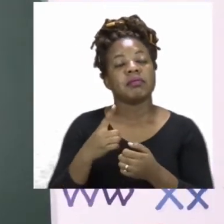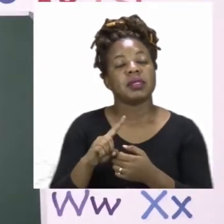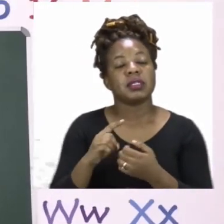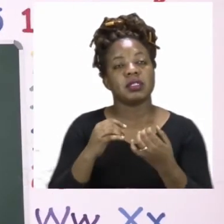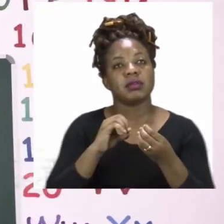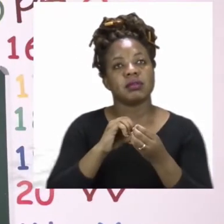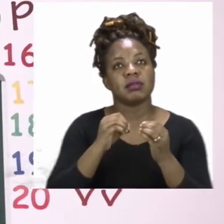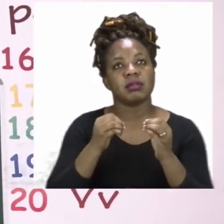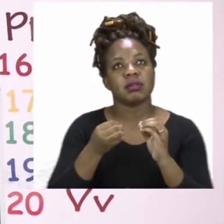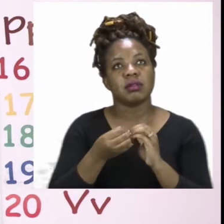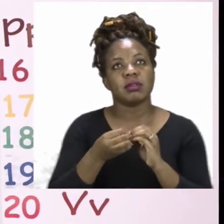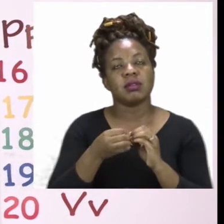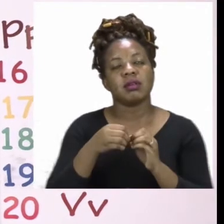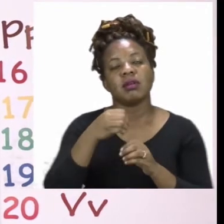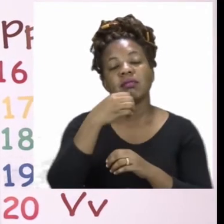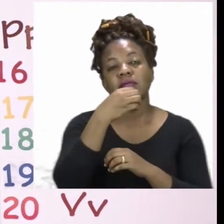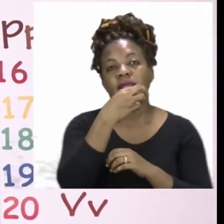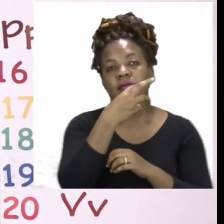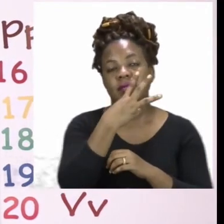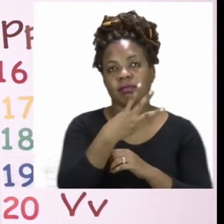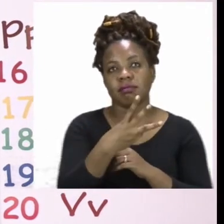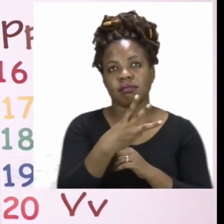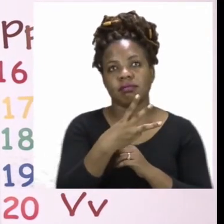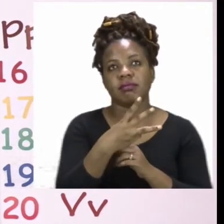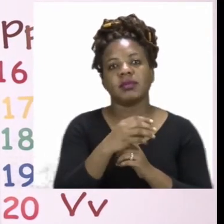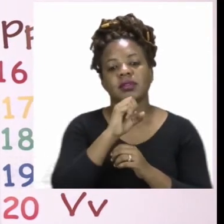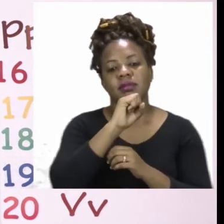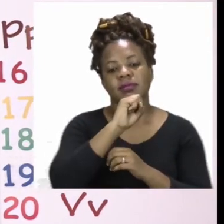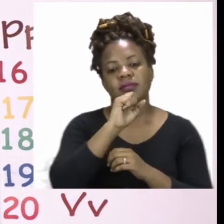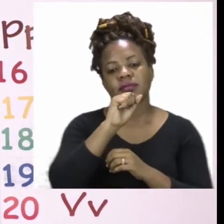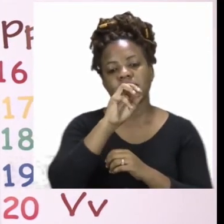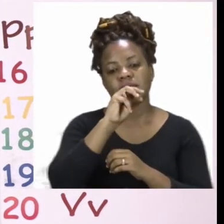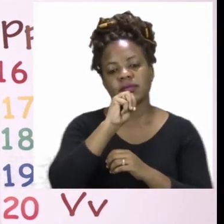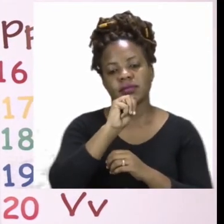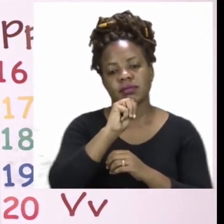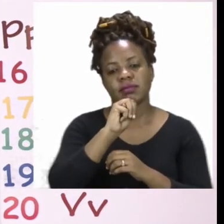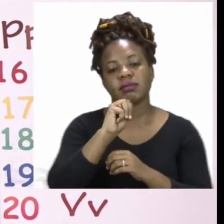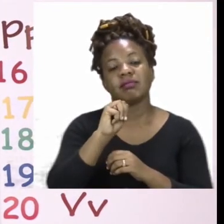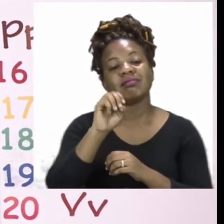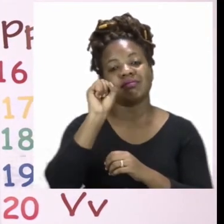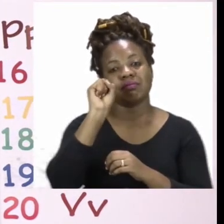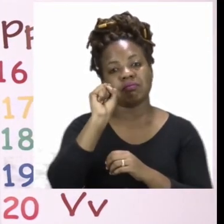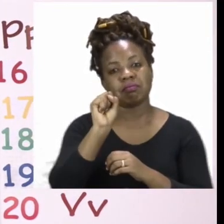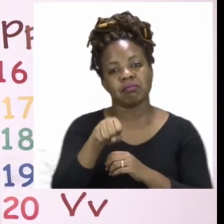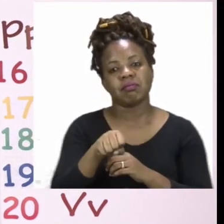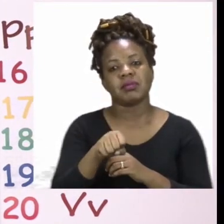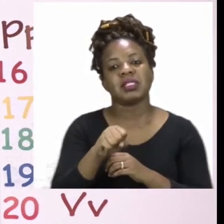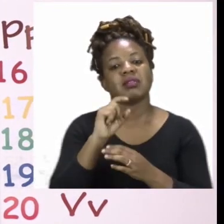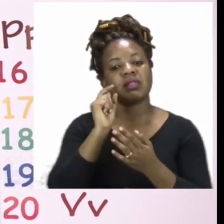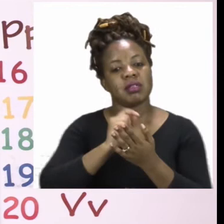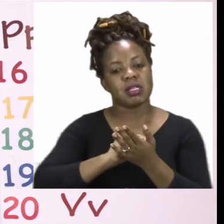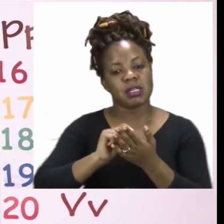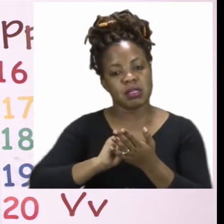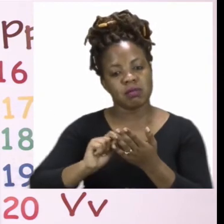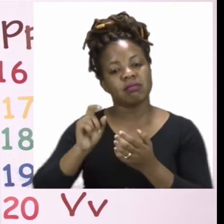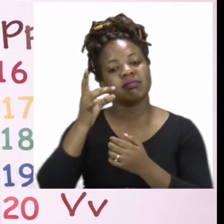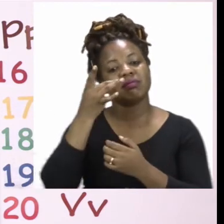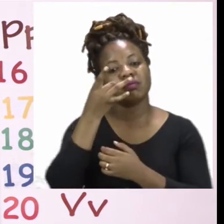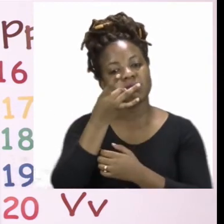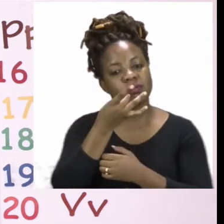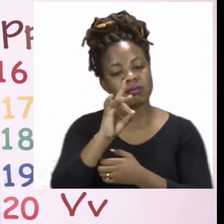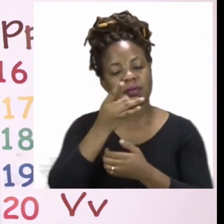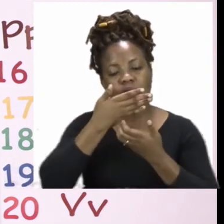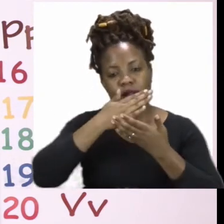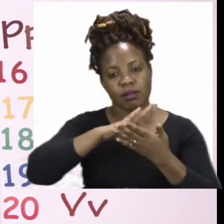write 8 more letters. He needs to write 8